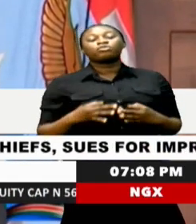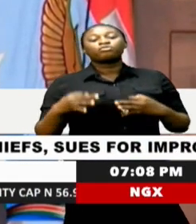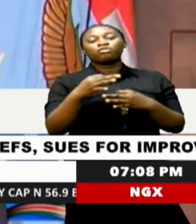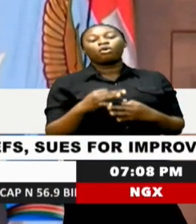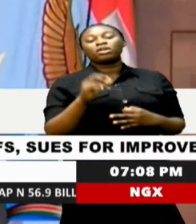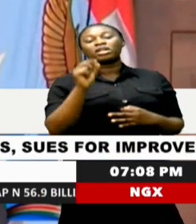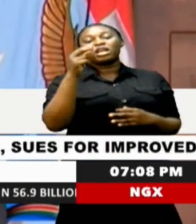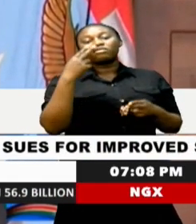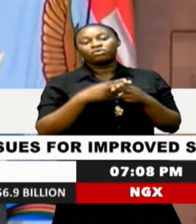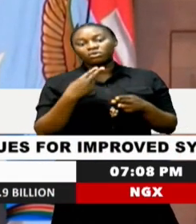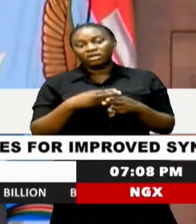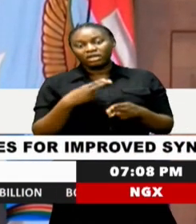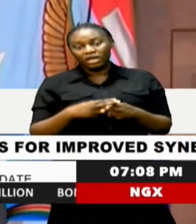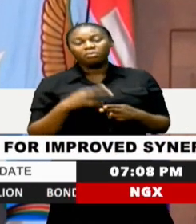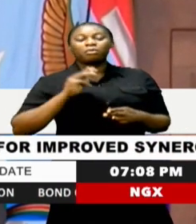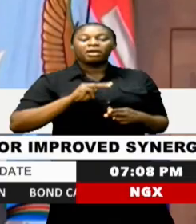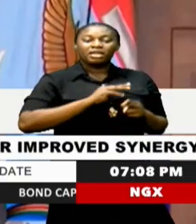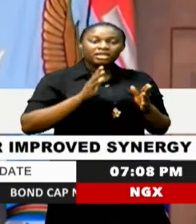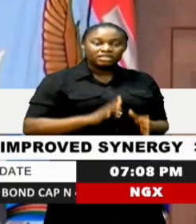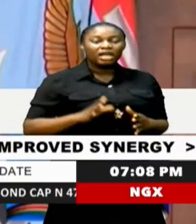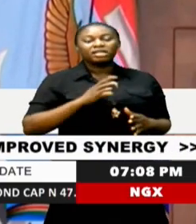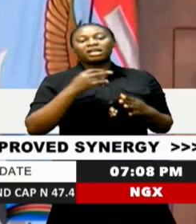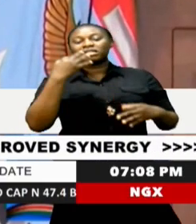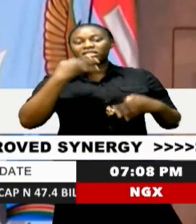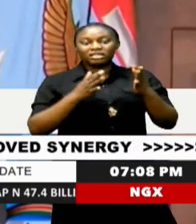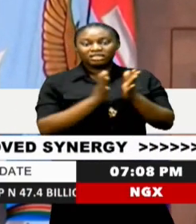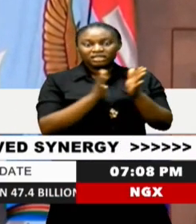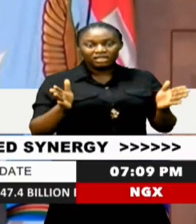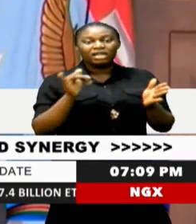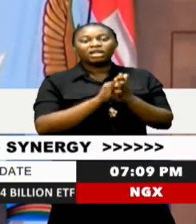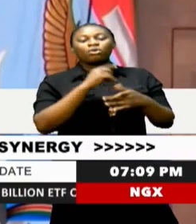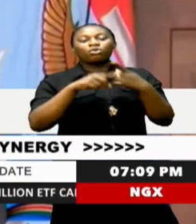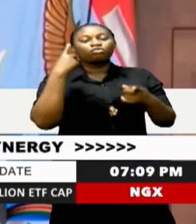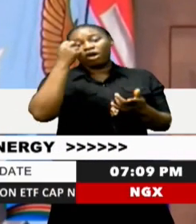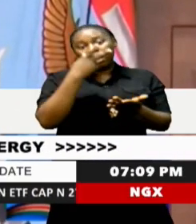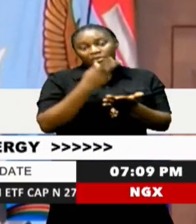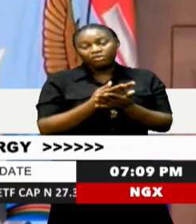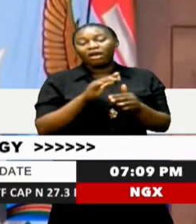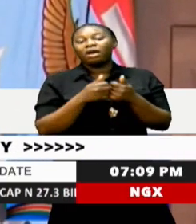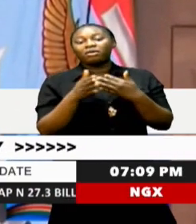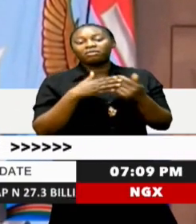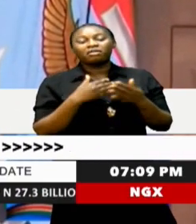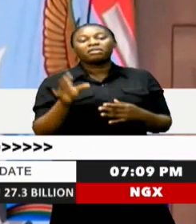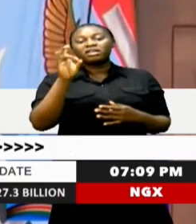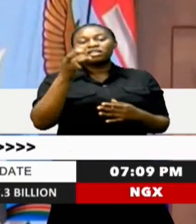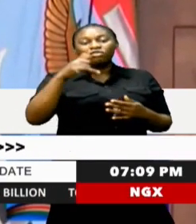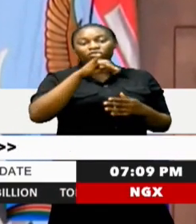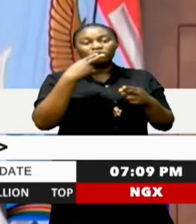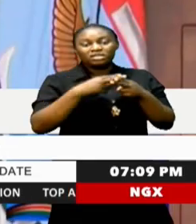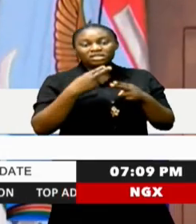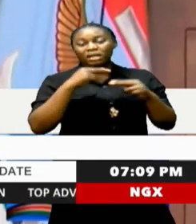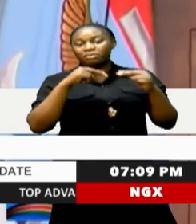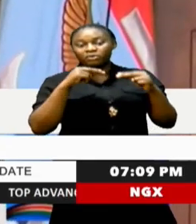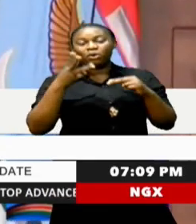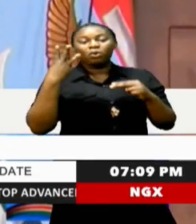for cabinet ministers and the attorney general that will go before parliament for approval. However, several of those nominated were members